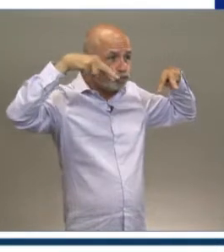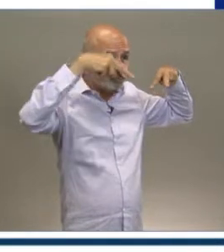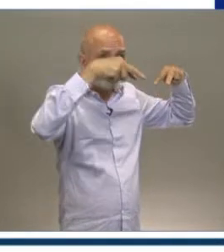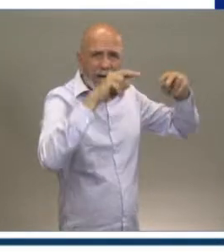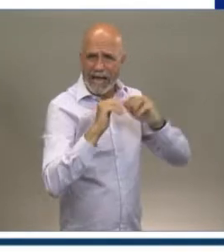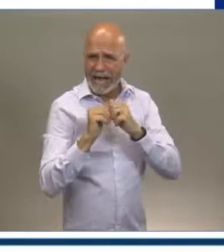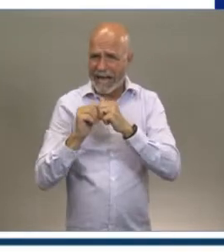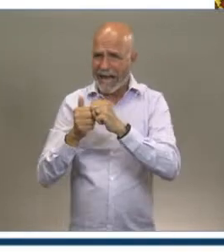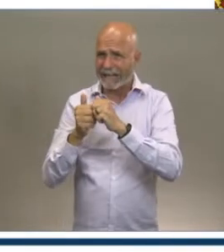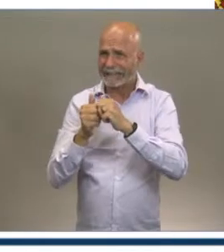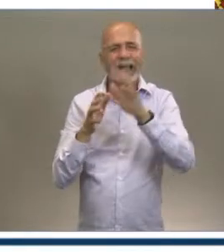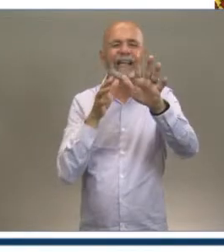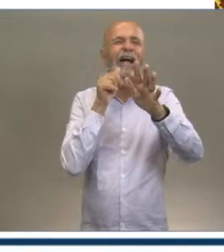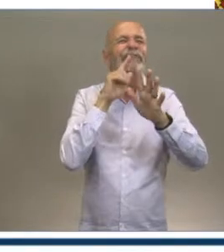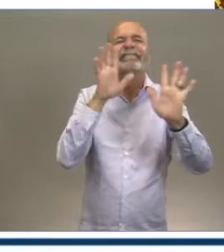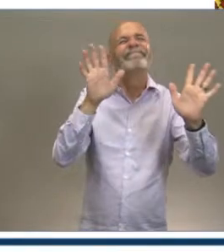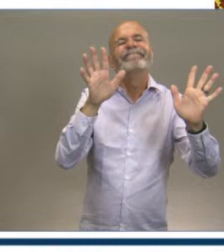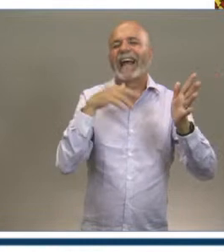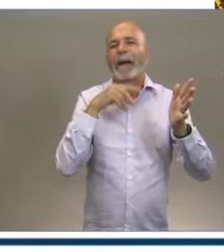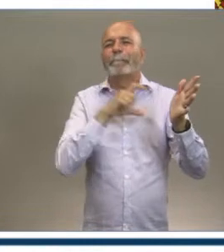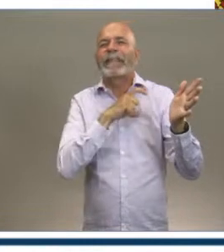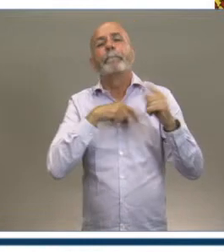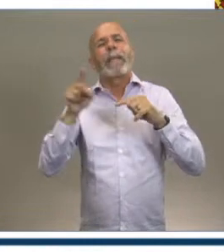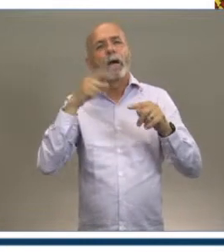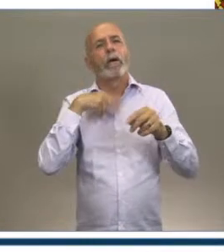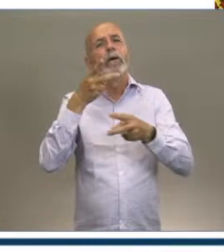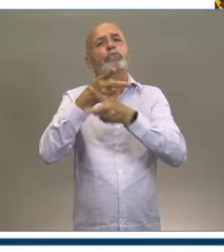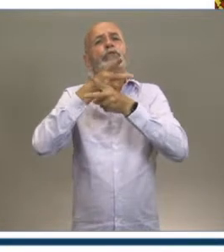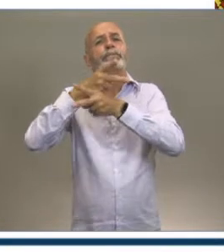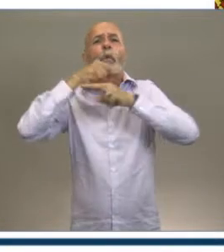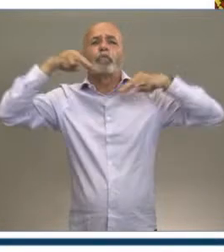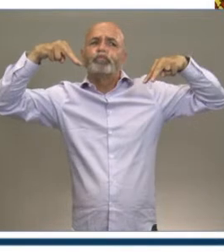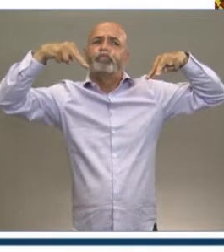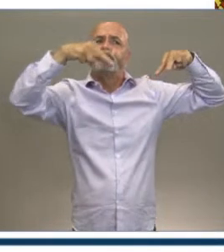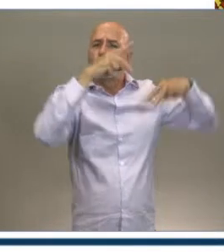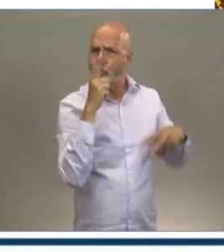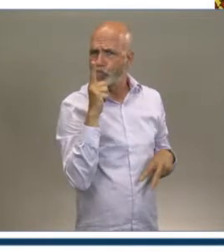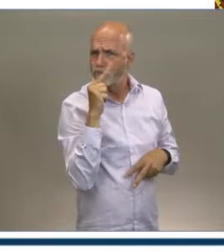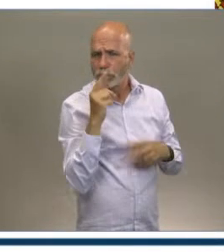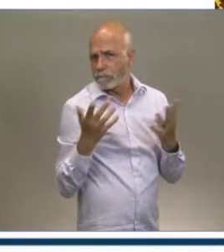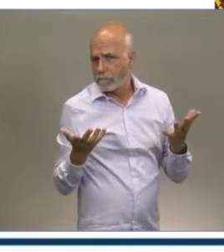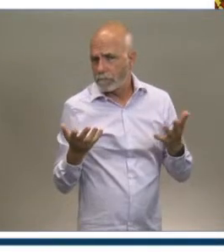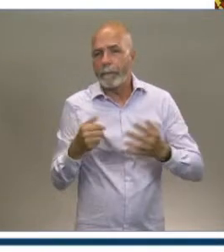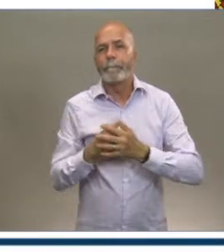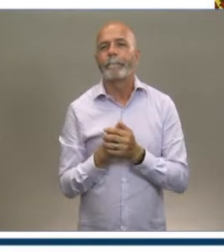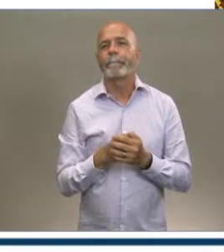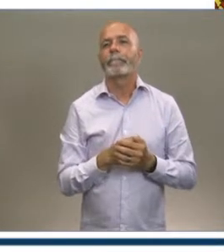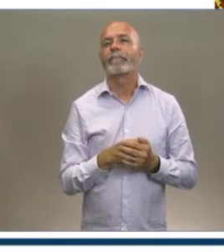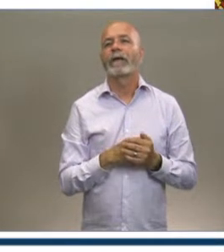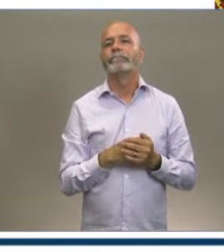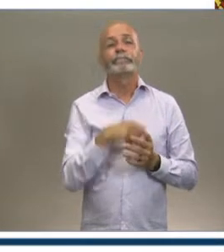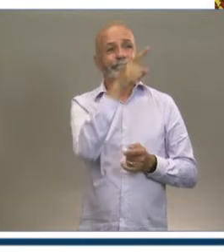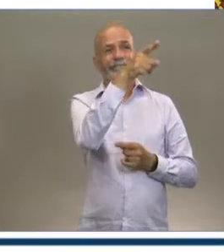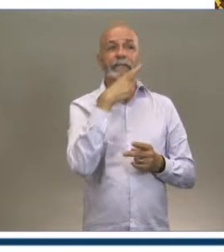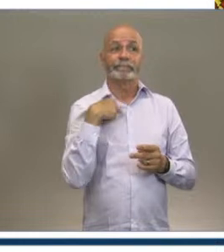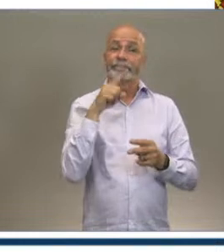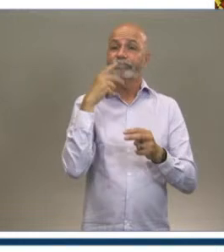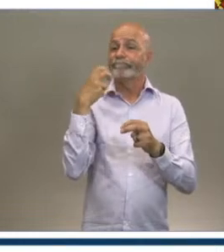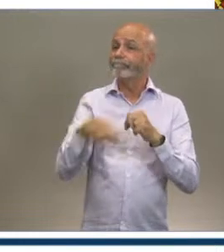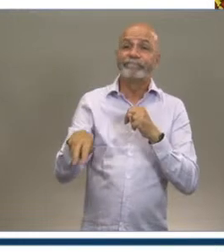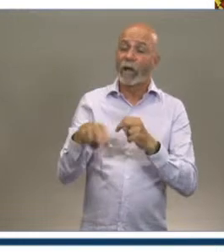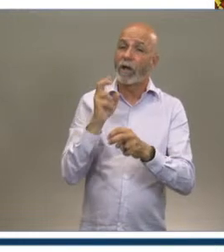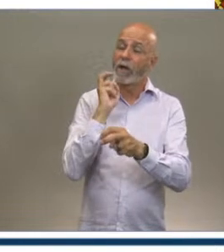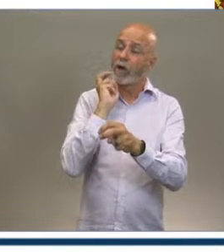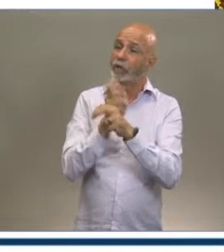loopholes. Obviously, we're not going to be able to catch everybody. This is about spot checking those that are coming